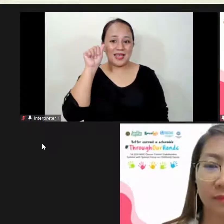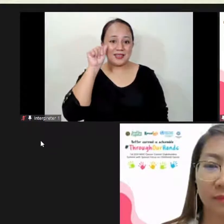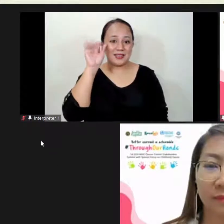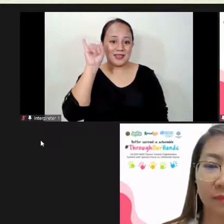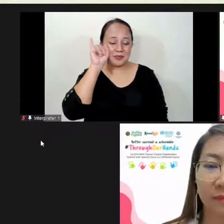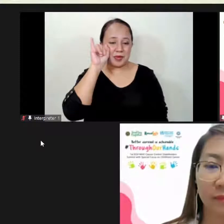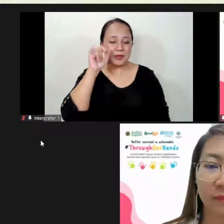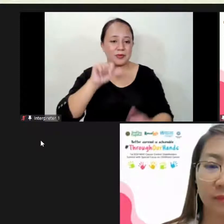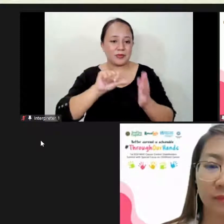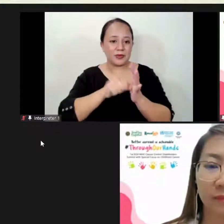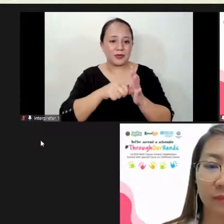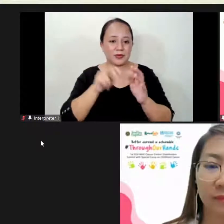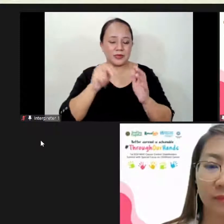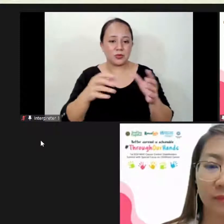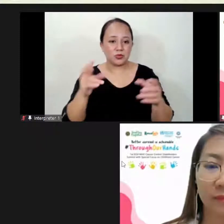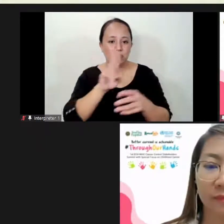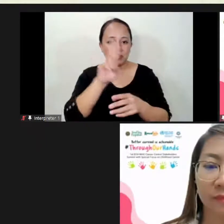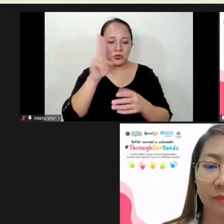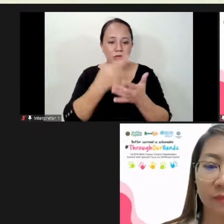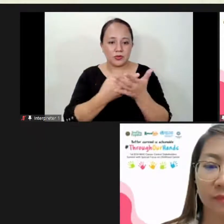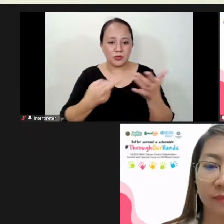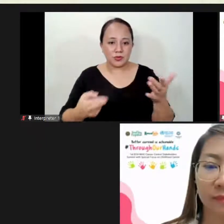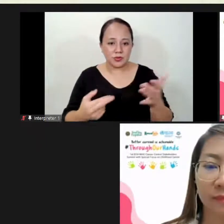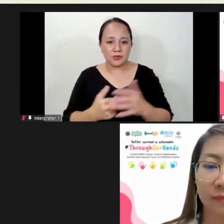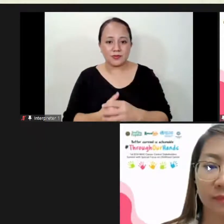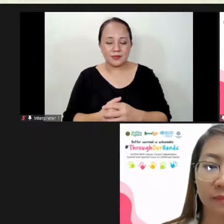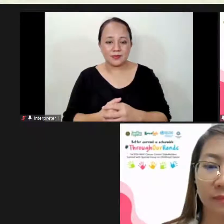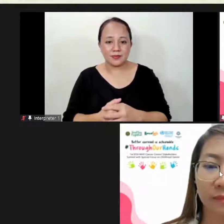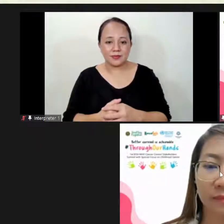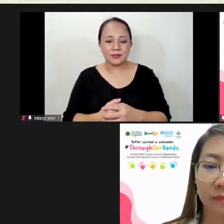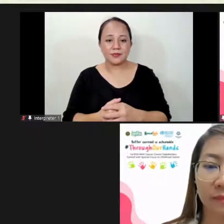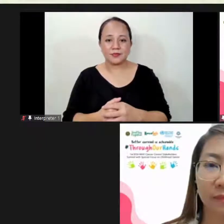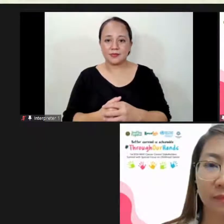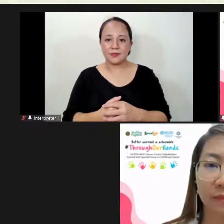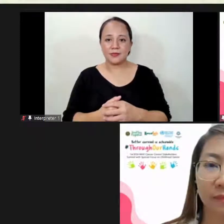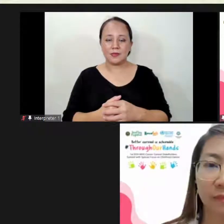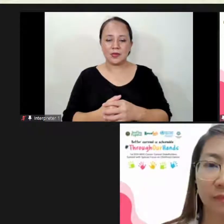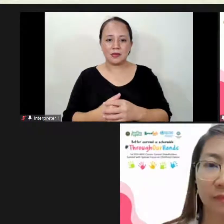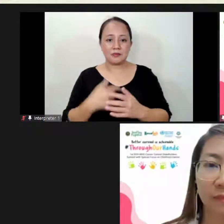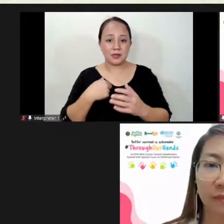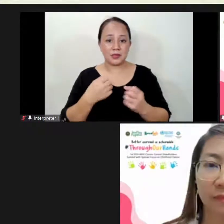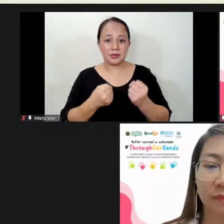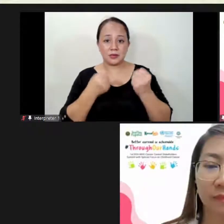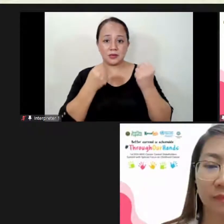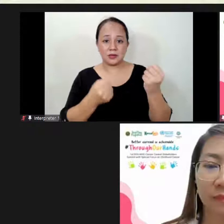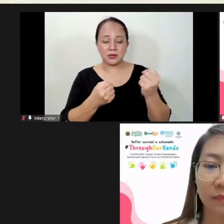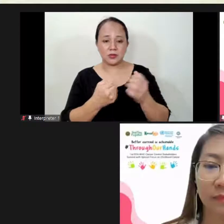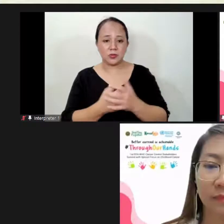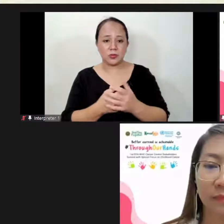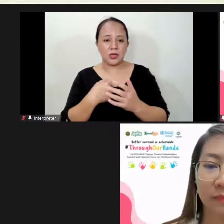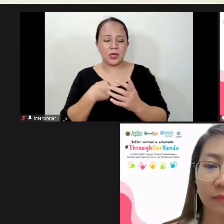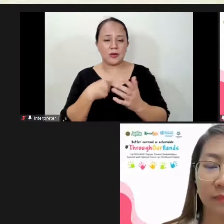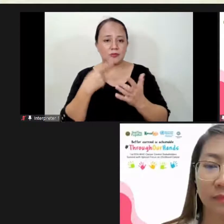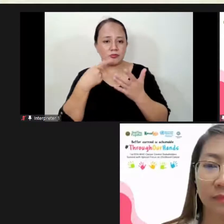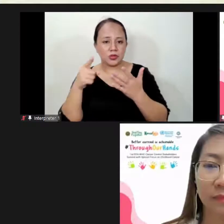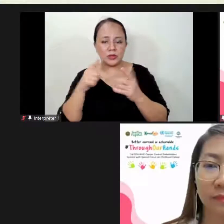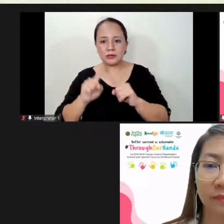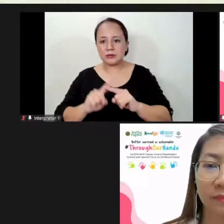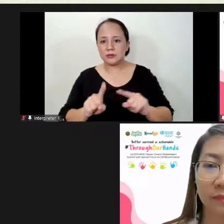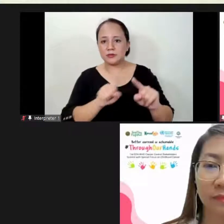the need for us to maximize our resources. And may I suggest that we look into our